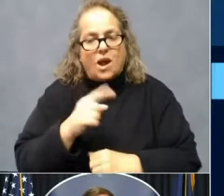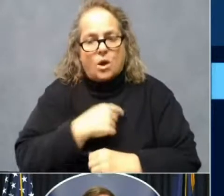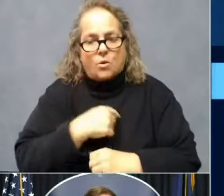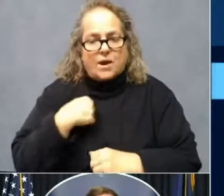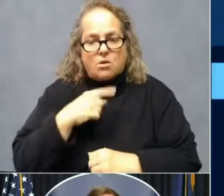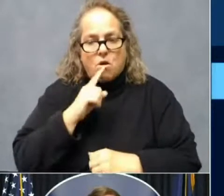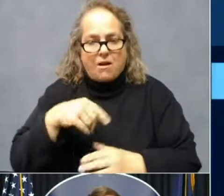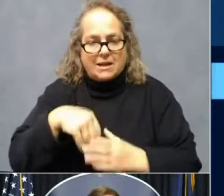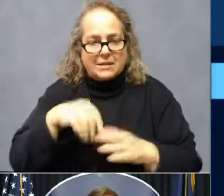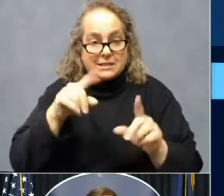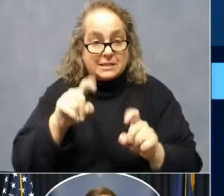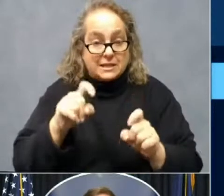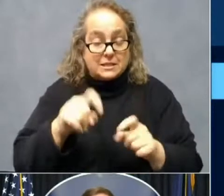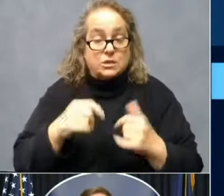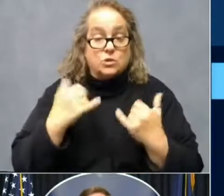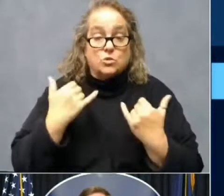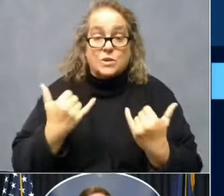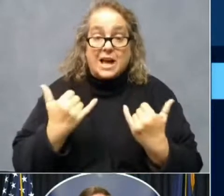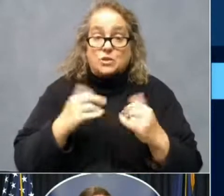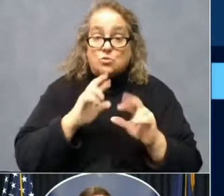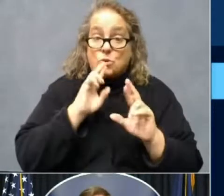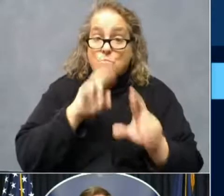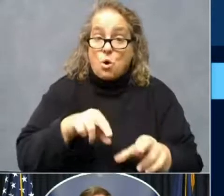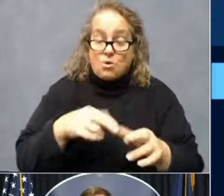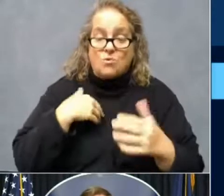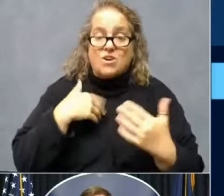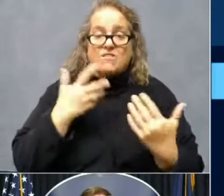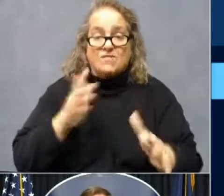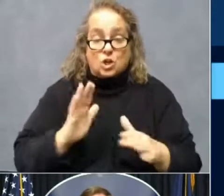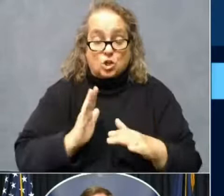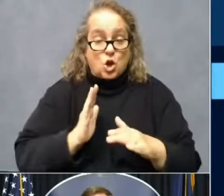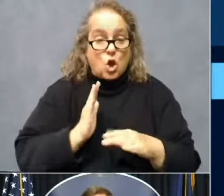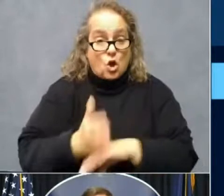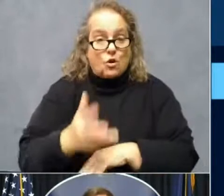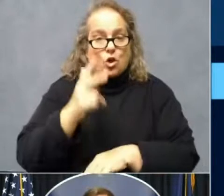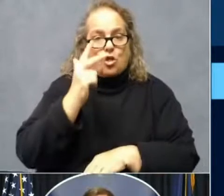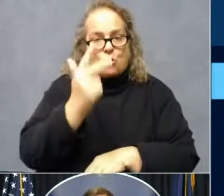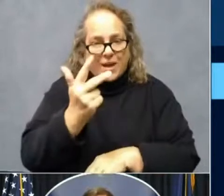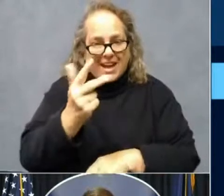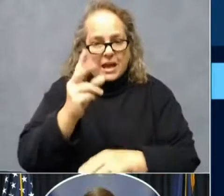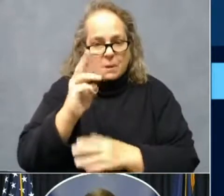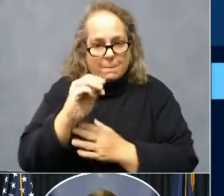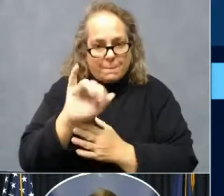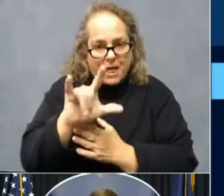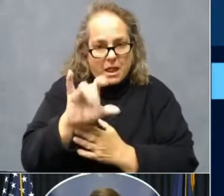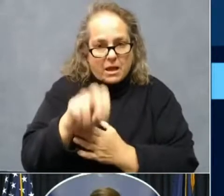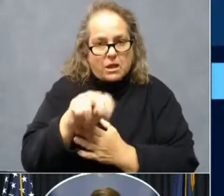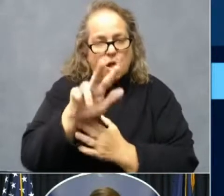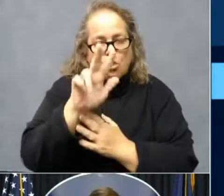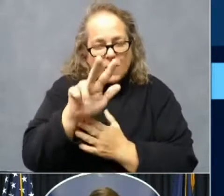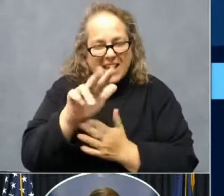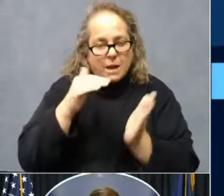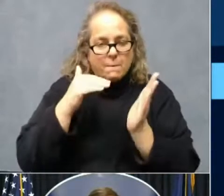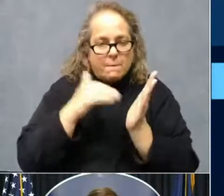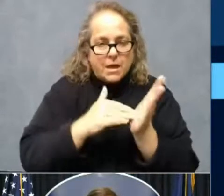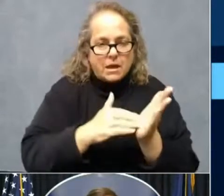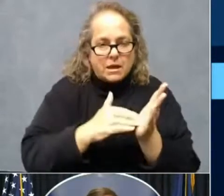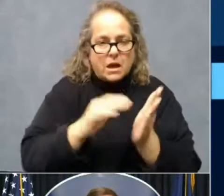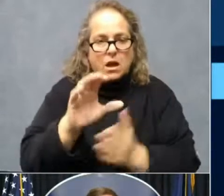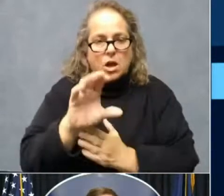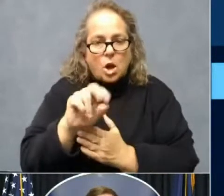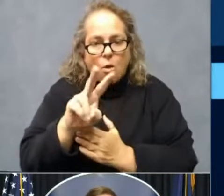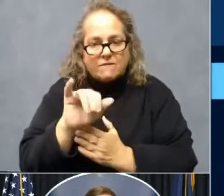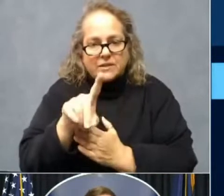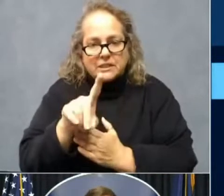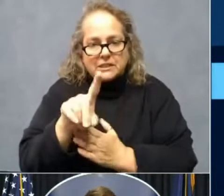report, we have now gone over 3 million COVID tests here in Kentucky. You remember back in March, I don't